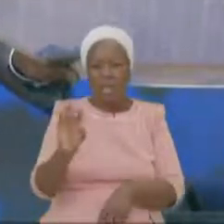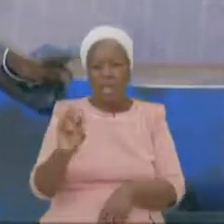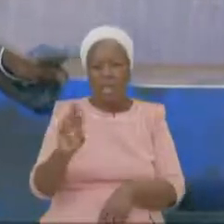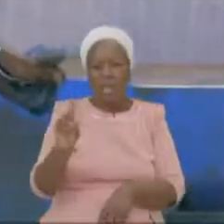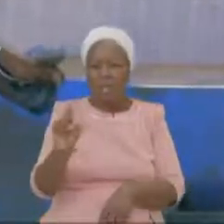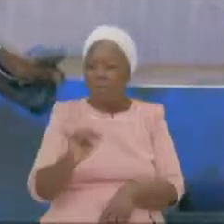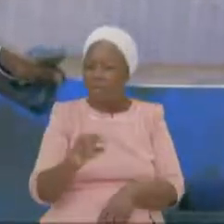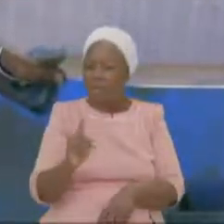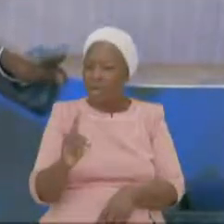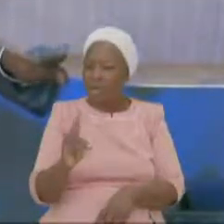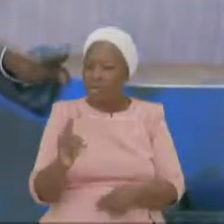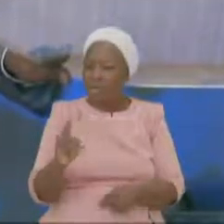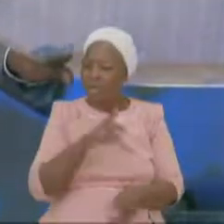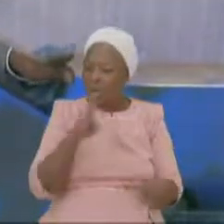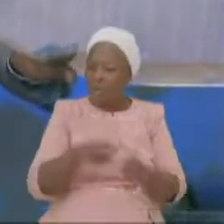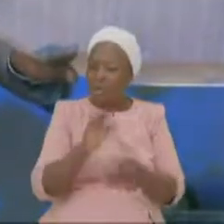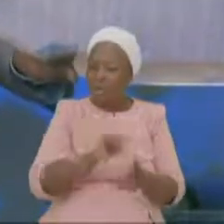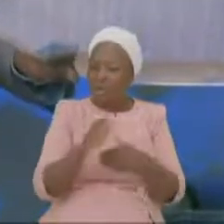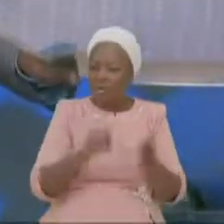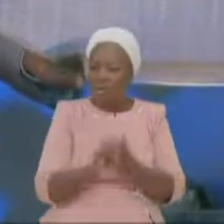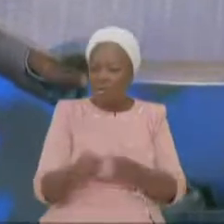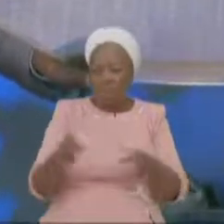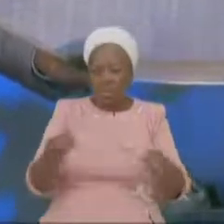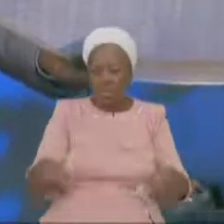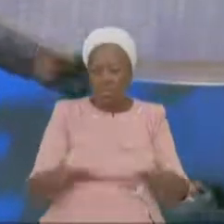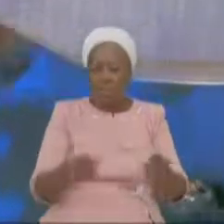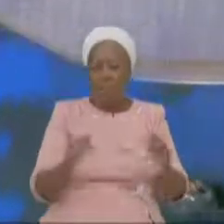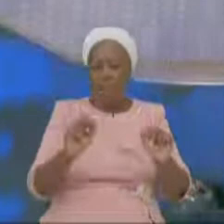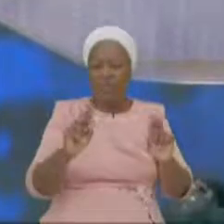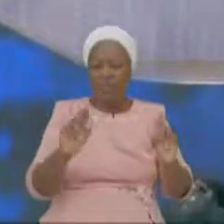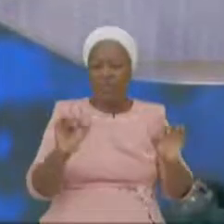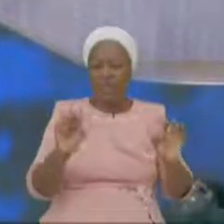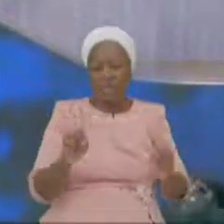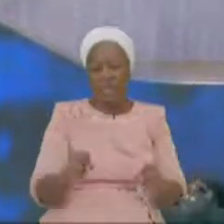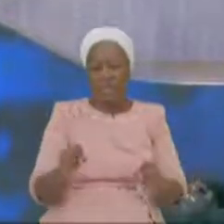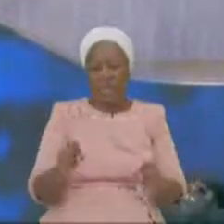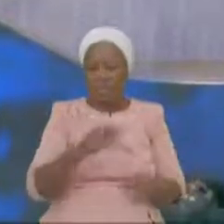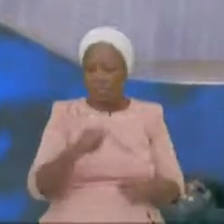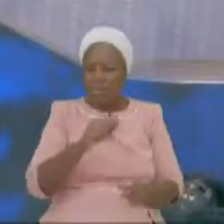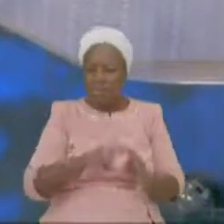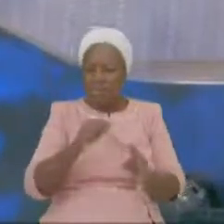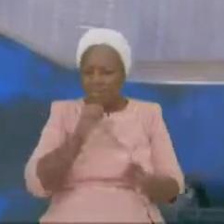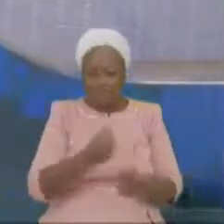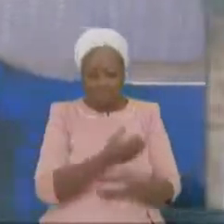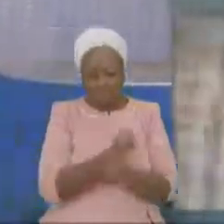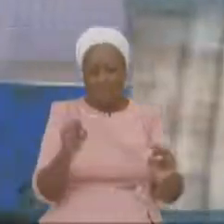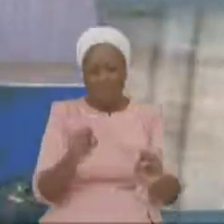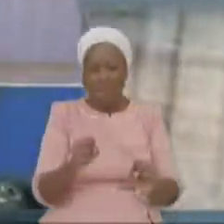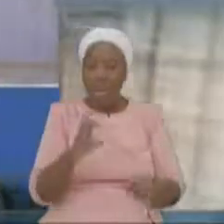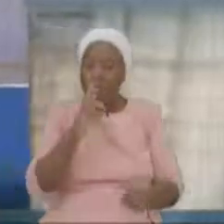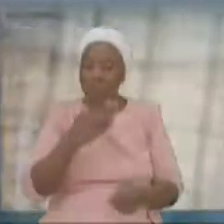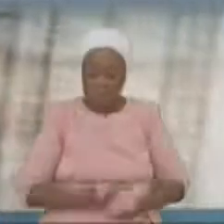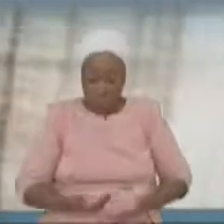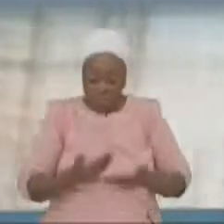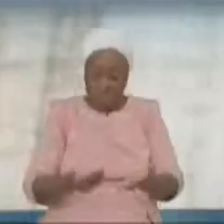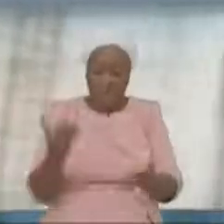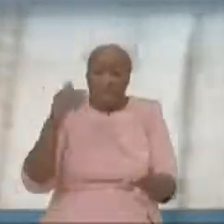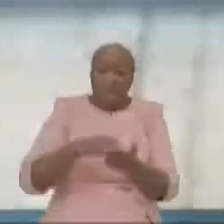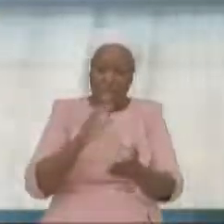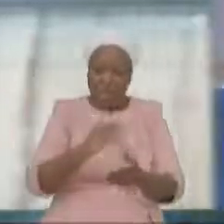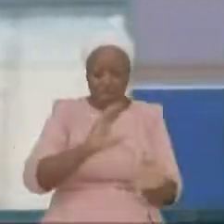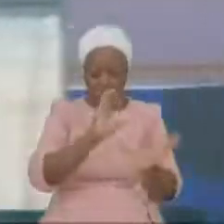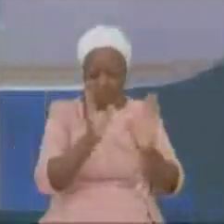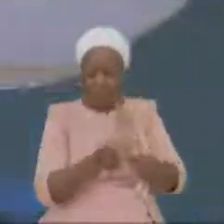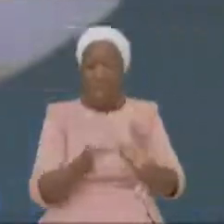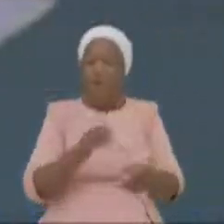in resurrection, but they were not converted. Are you born again? Are you converted? Or